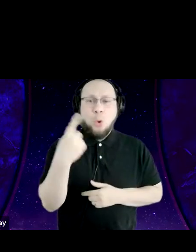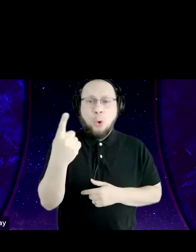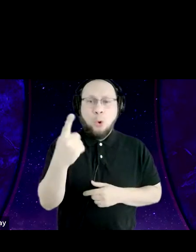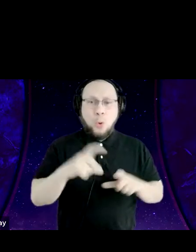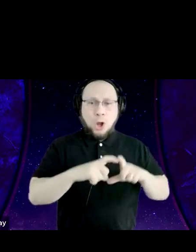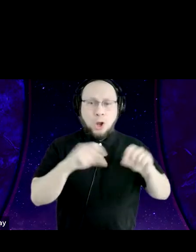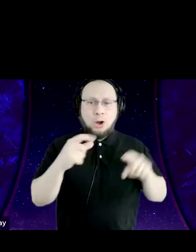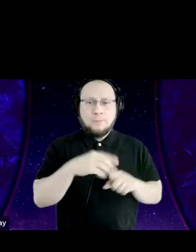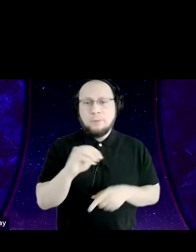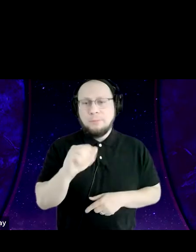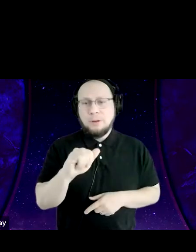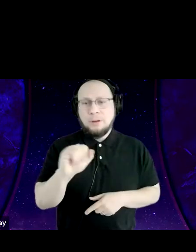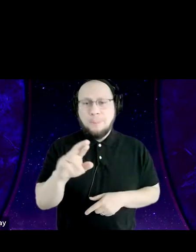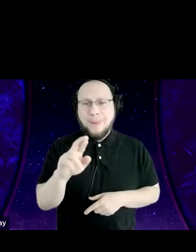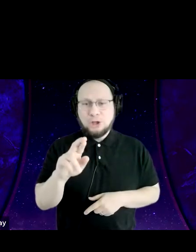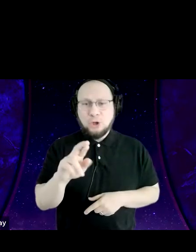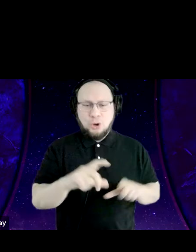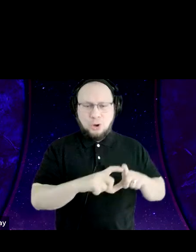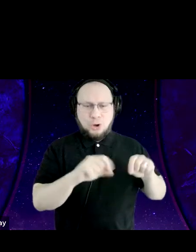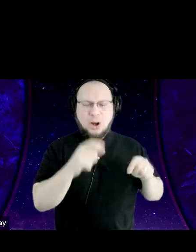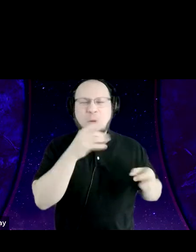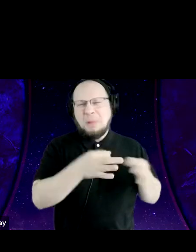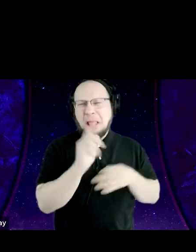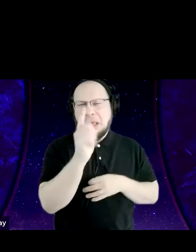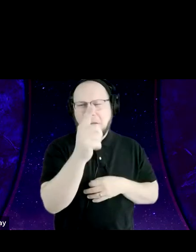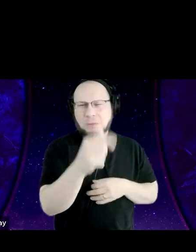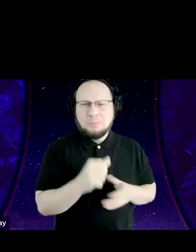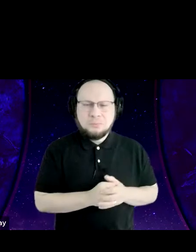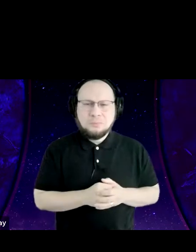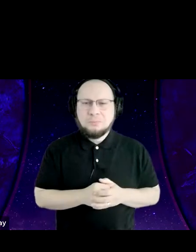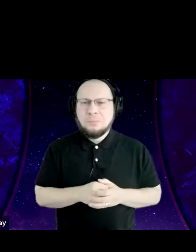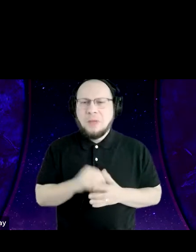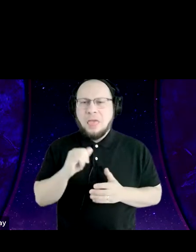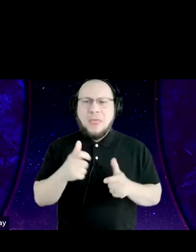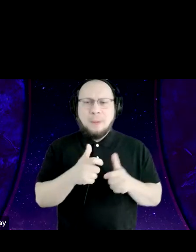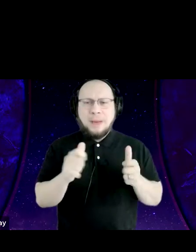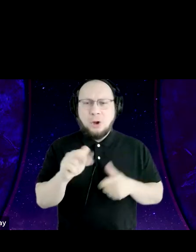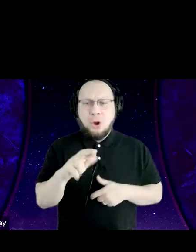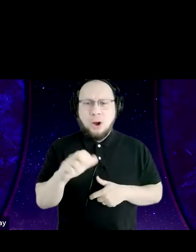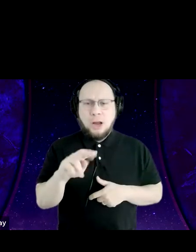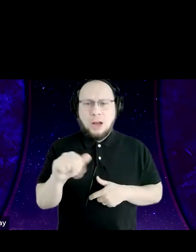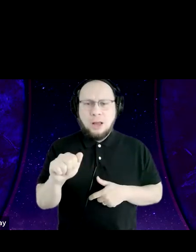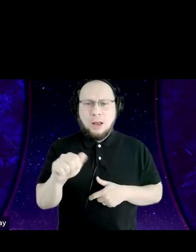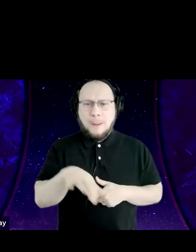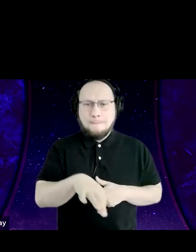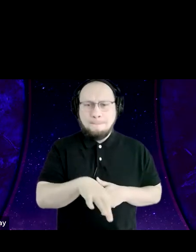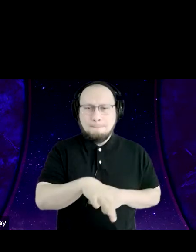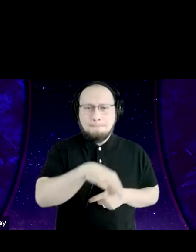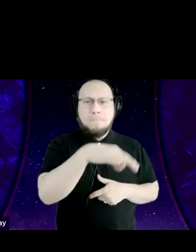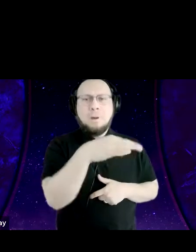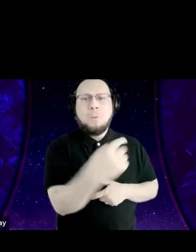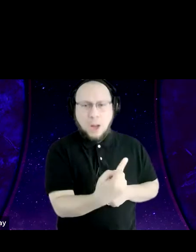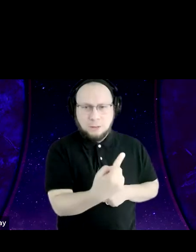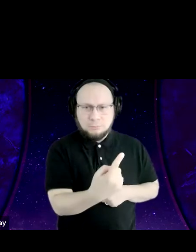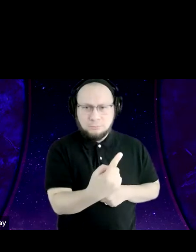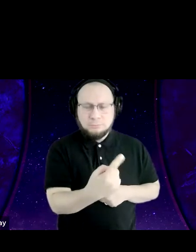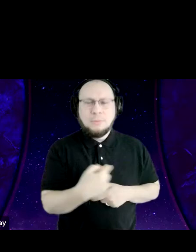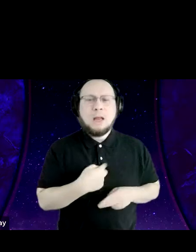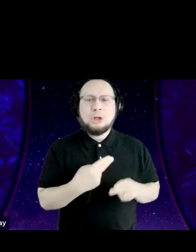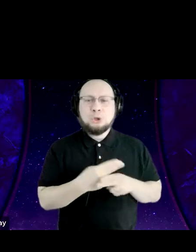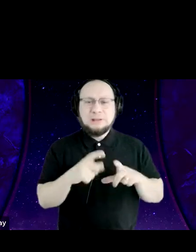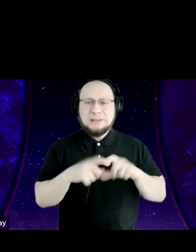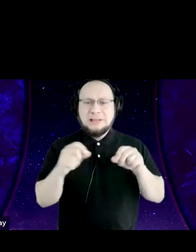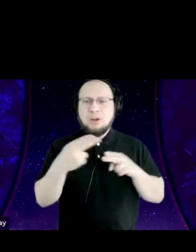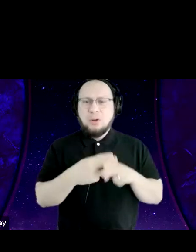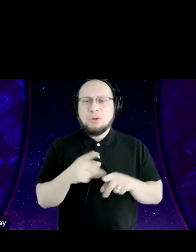major arcana, which I'll explain in a little bit for those of you that don't know a lot about tarot. And I use the Star Spinner deck by